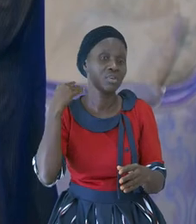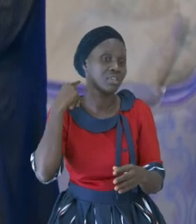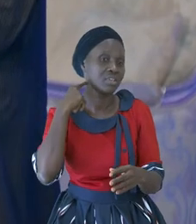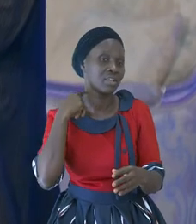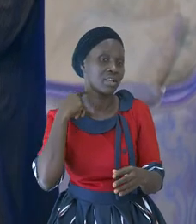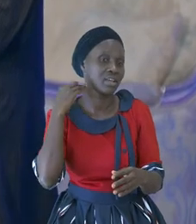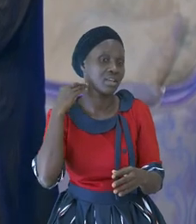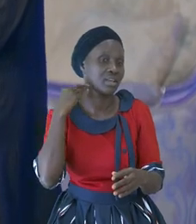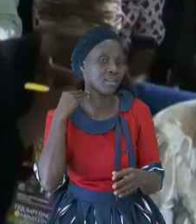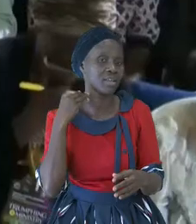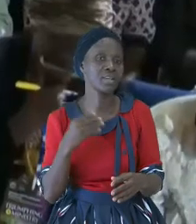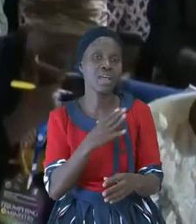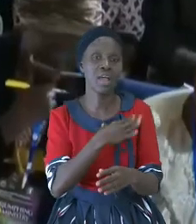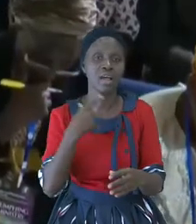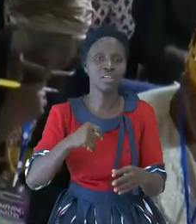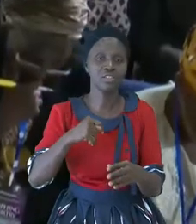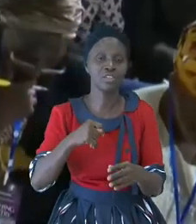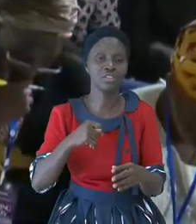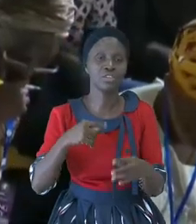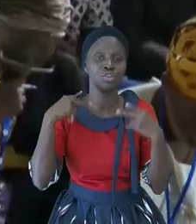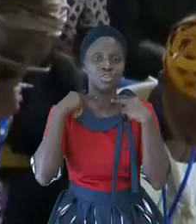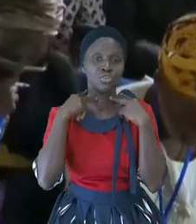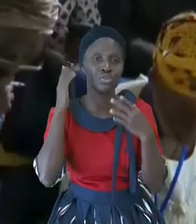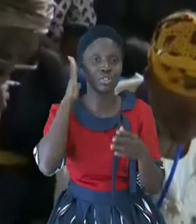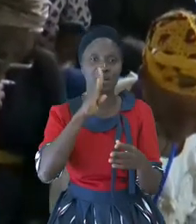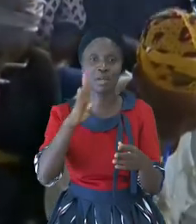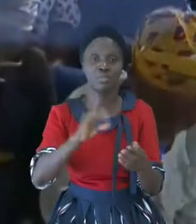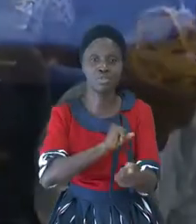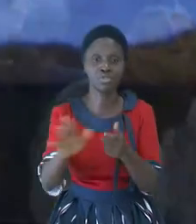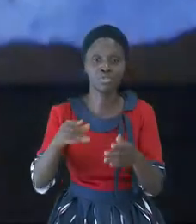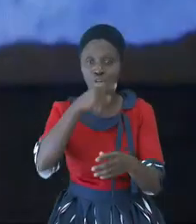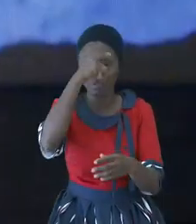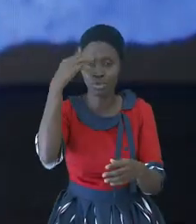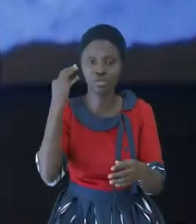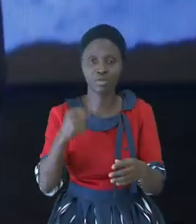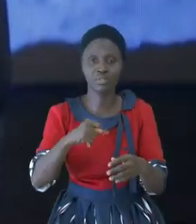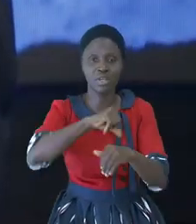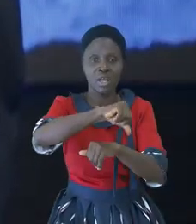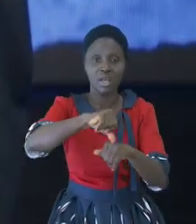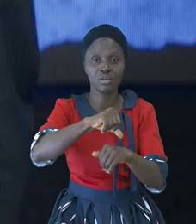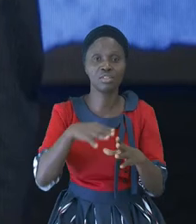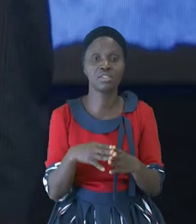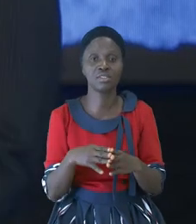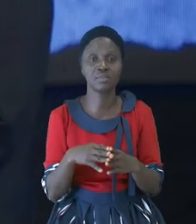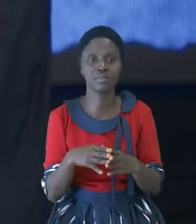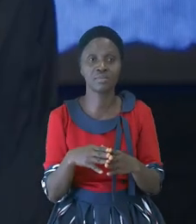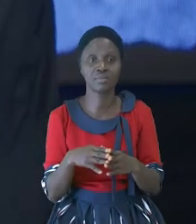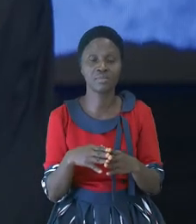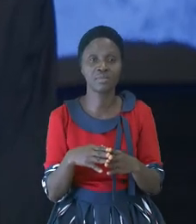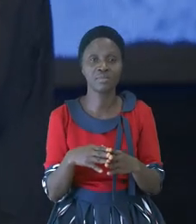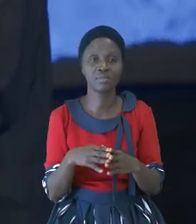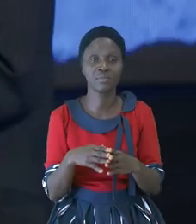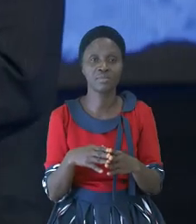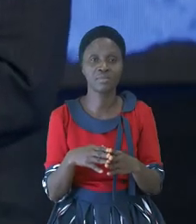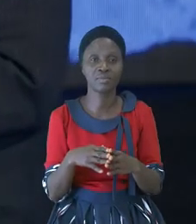Anointing in your ministry. He anoints my head with oil, and my cup runneth over. Look at